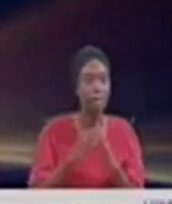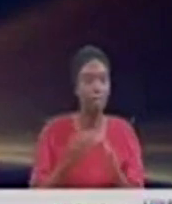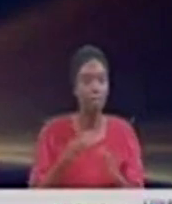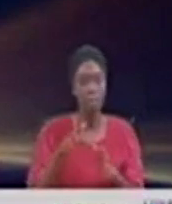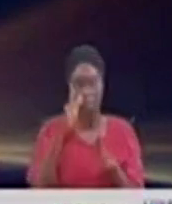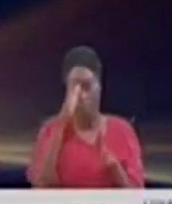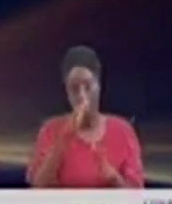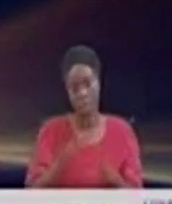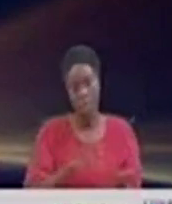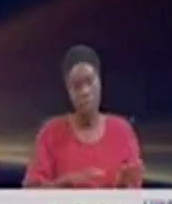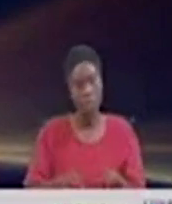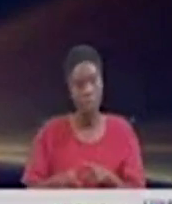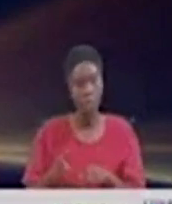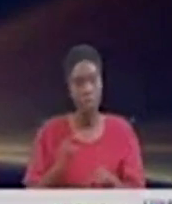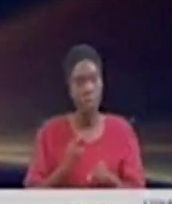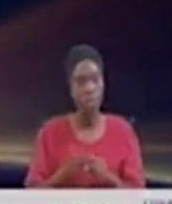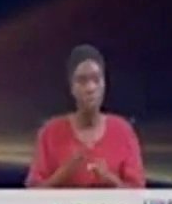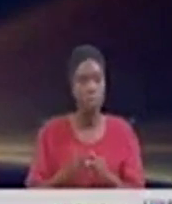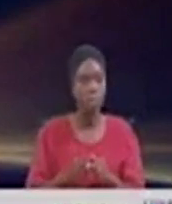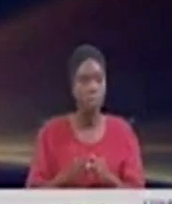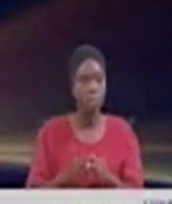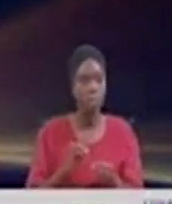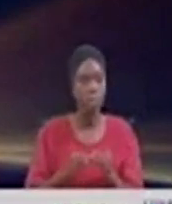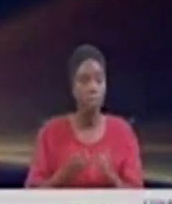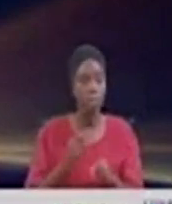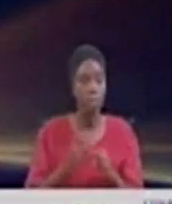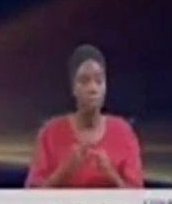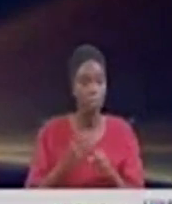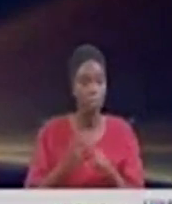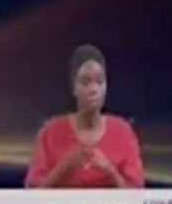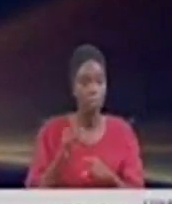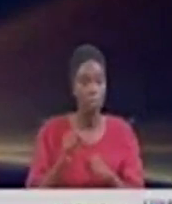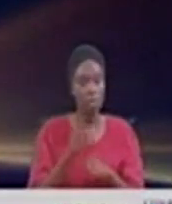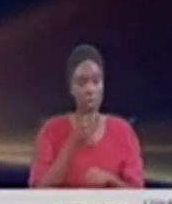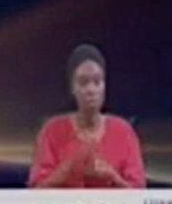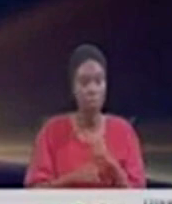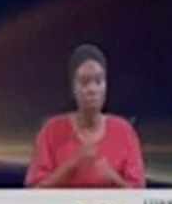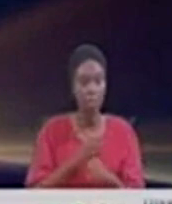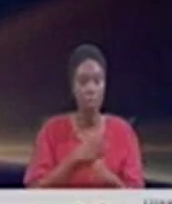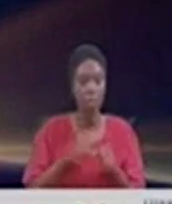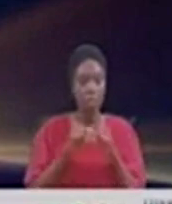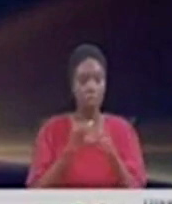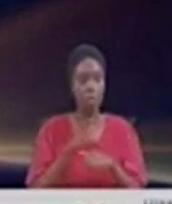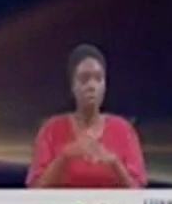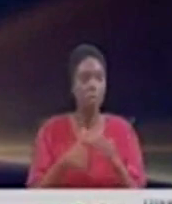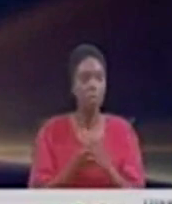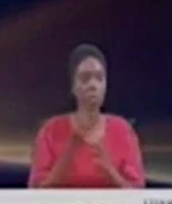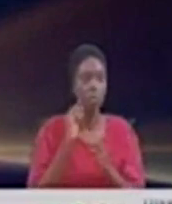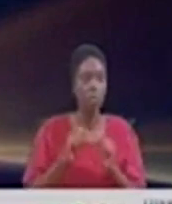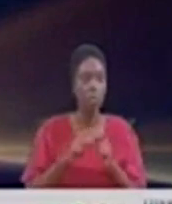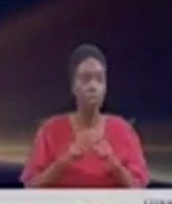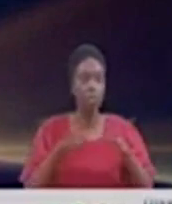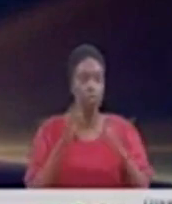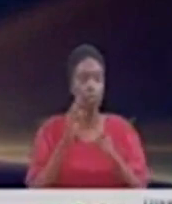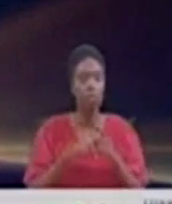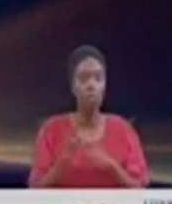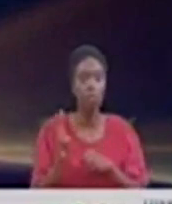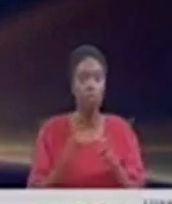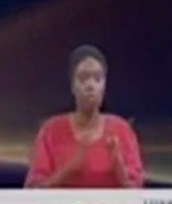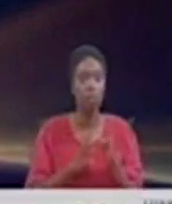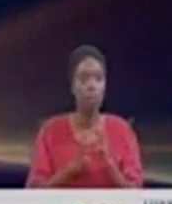house of their fathers, according to the number of the names, from 20 years old and upward, all that were able to go forth to